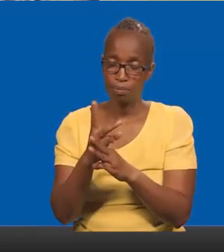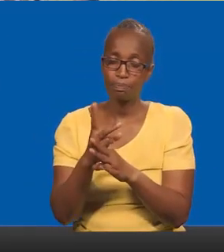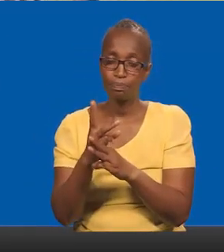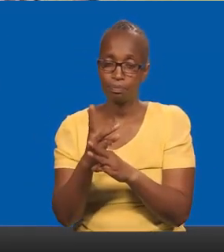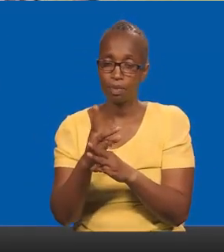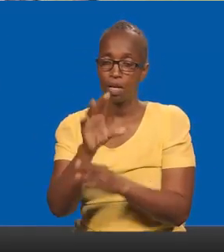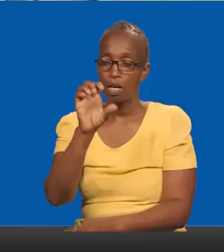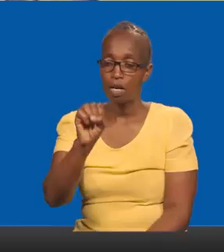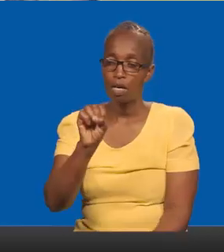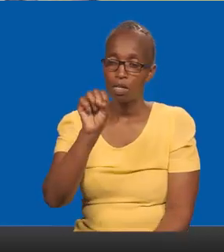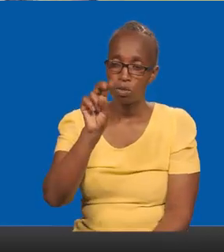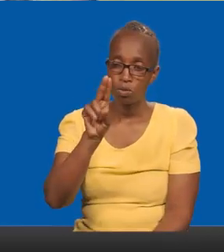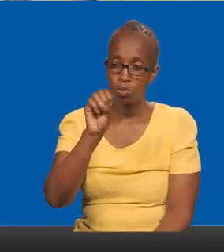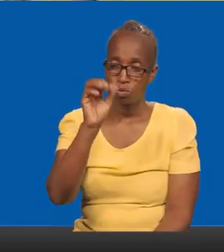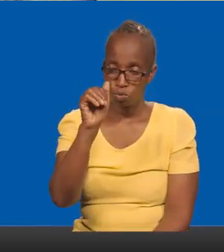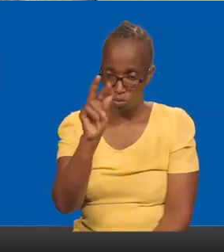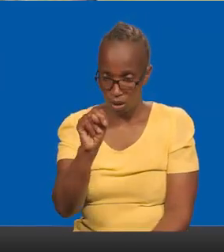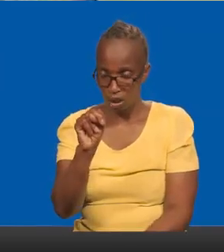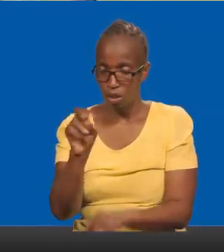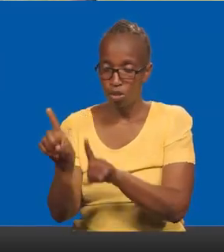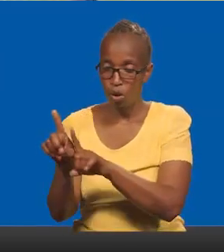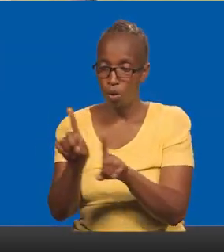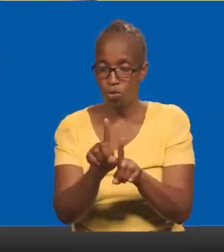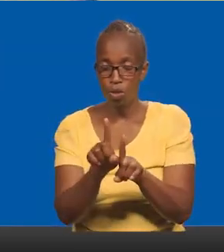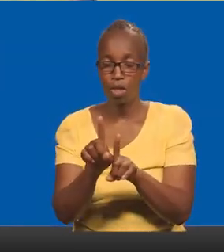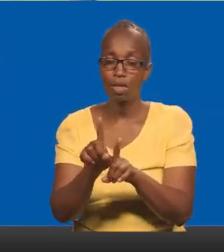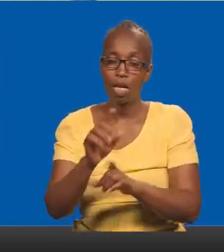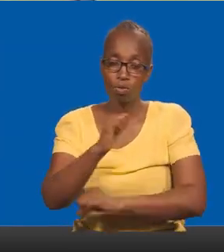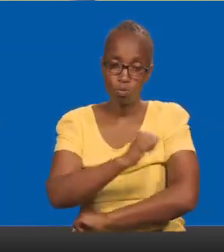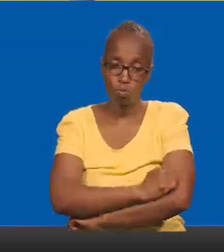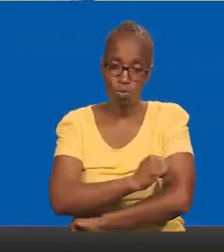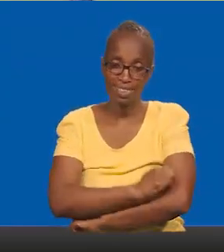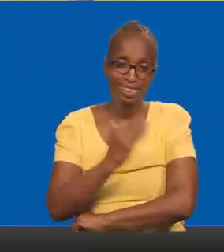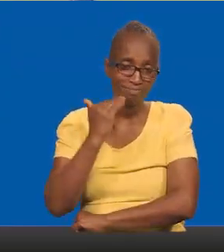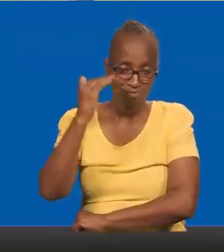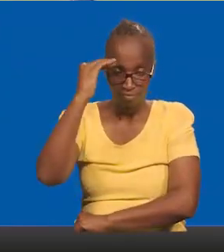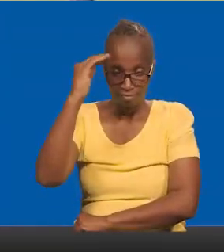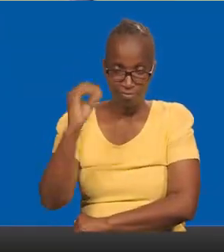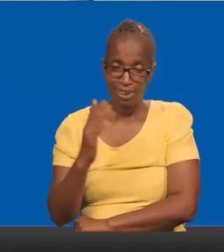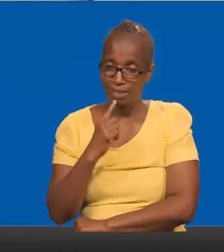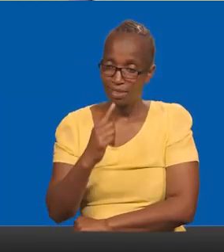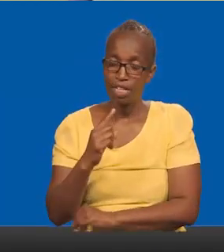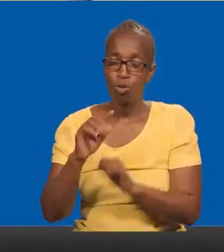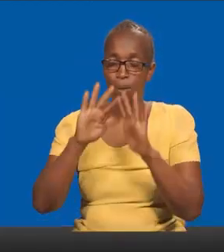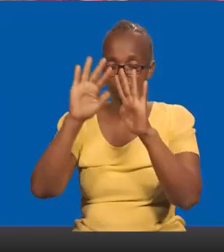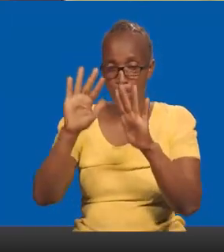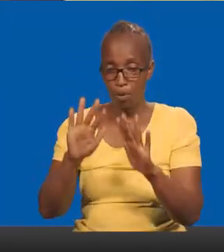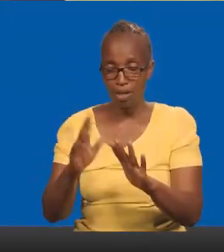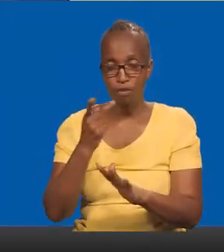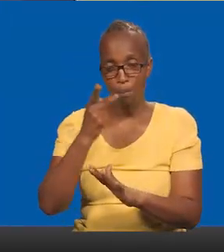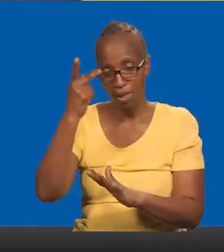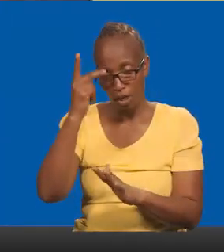mkuu wa shule hiyo Susan Warui alisema ni muhimu mtoto kukua kiroho, huku akitoa wito kwa wazazi wao waangalifu kwa mambo watoto wao